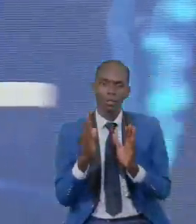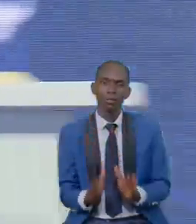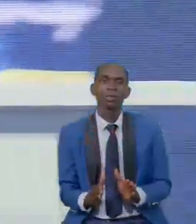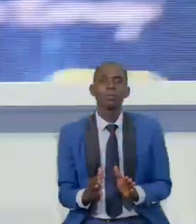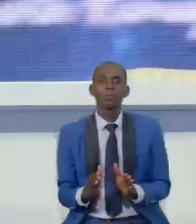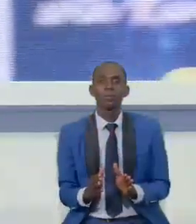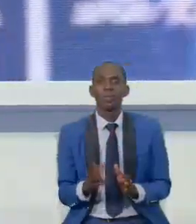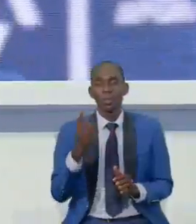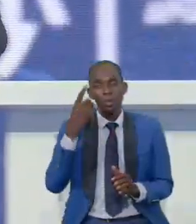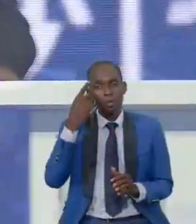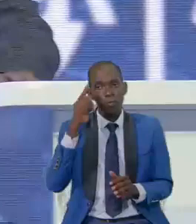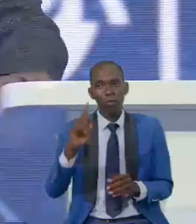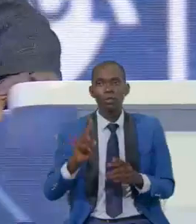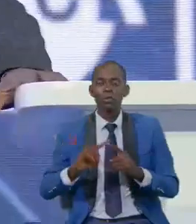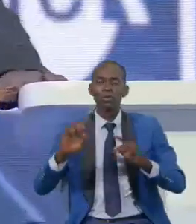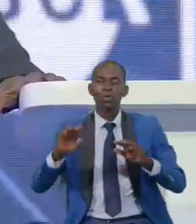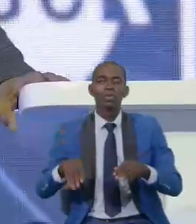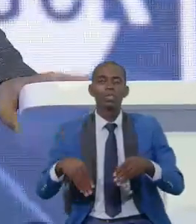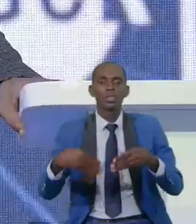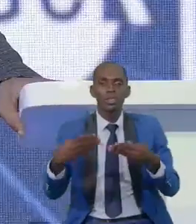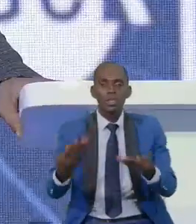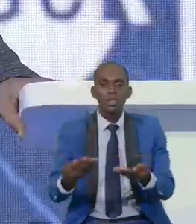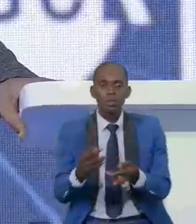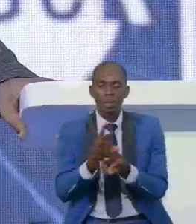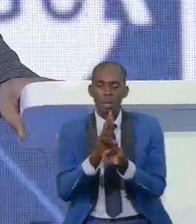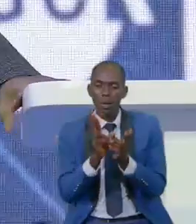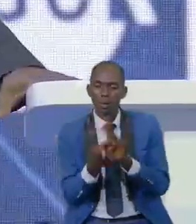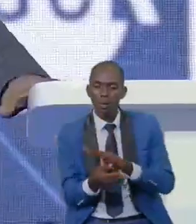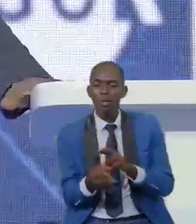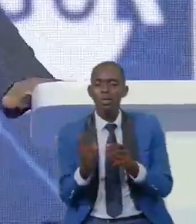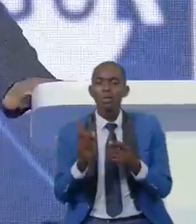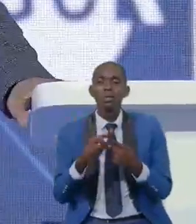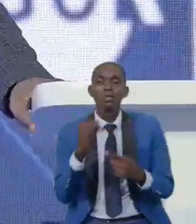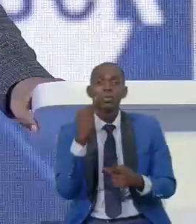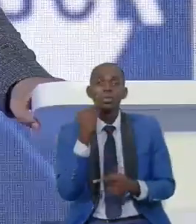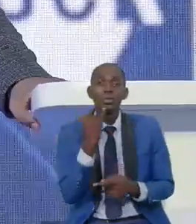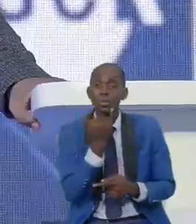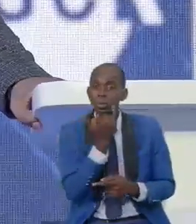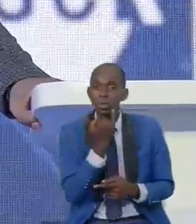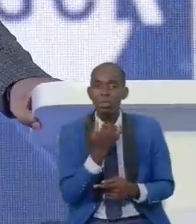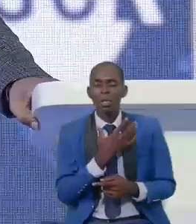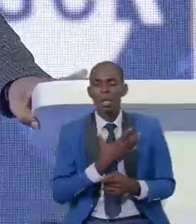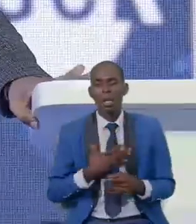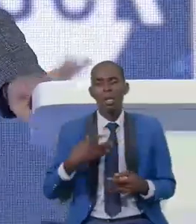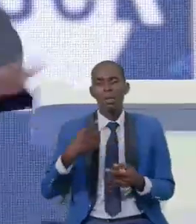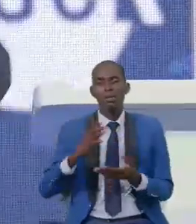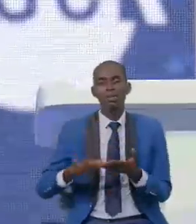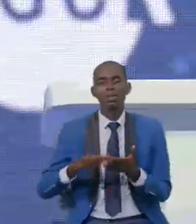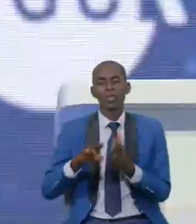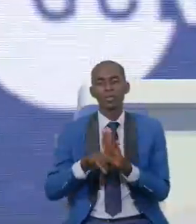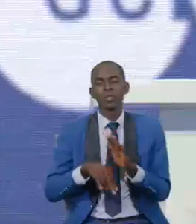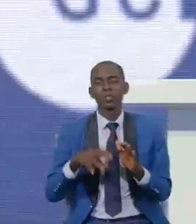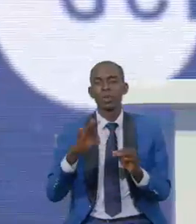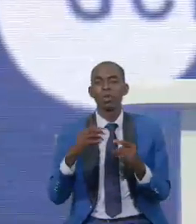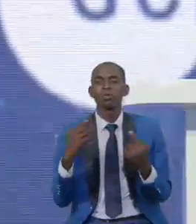for to give repentance to Israel and the forgiveness of sins.